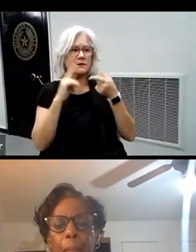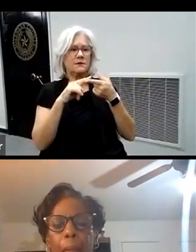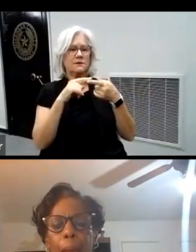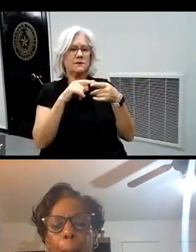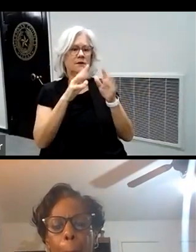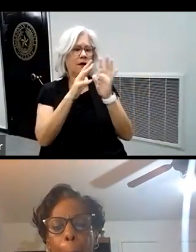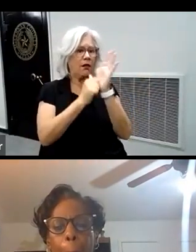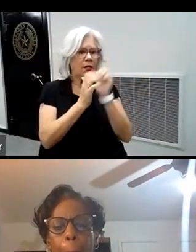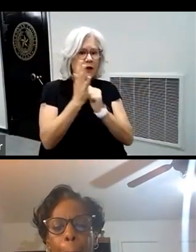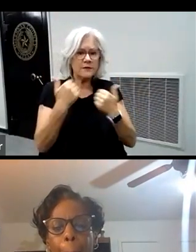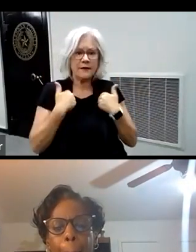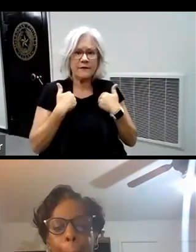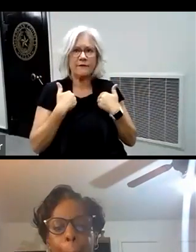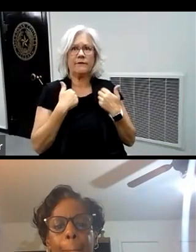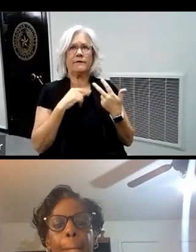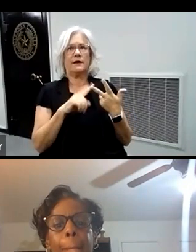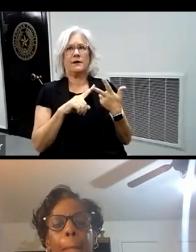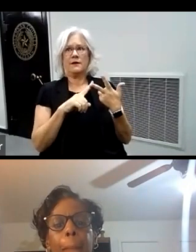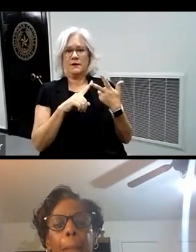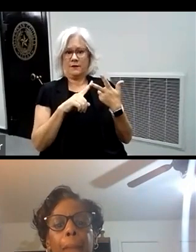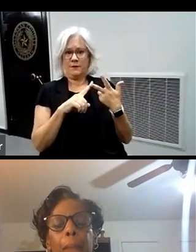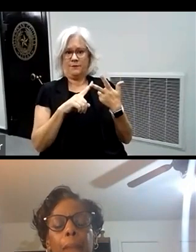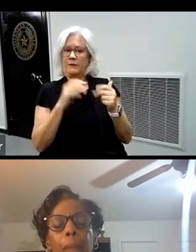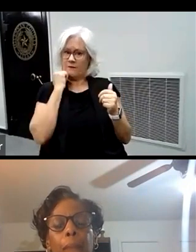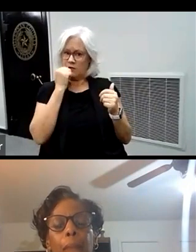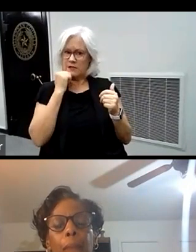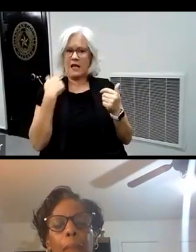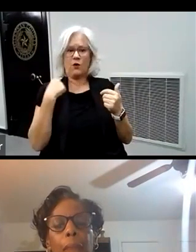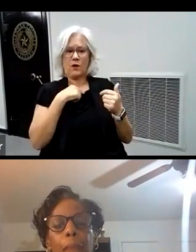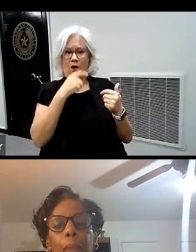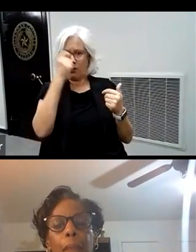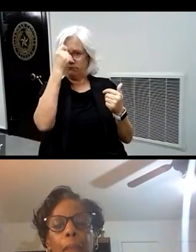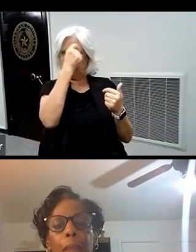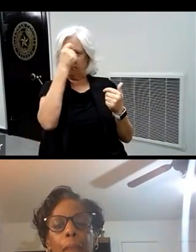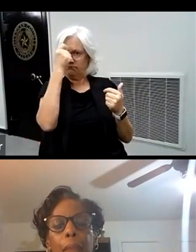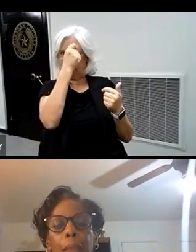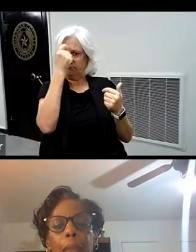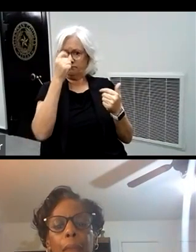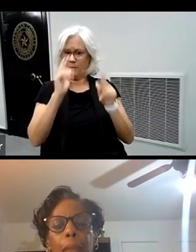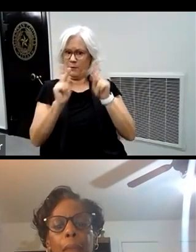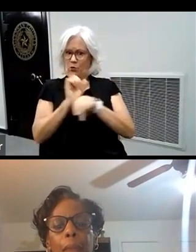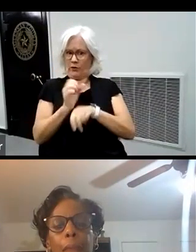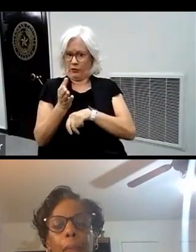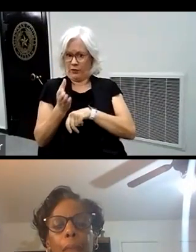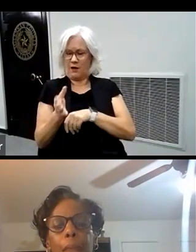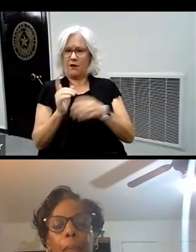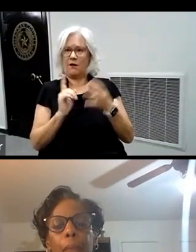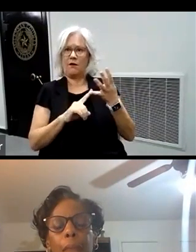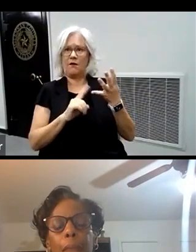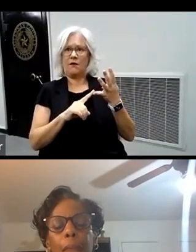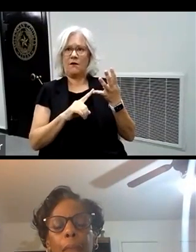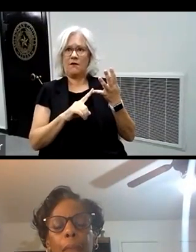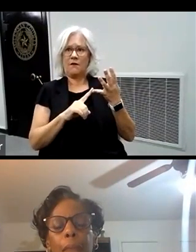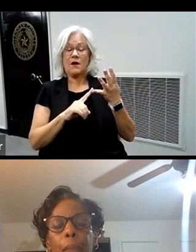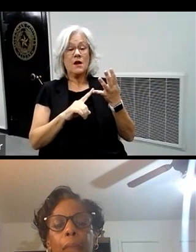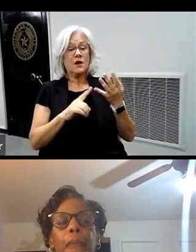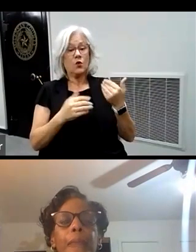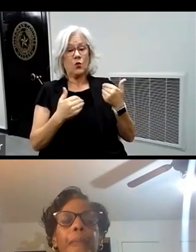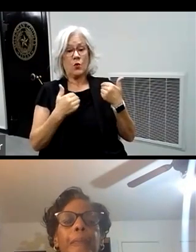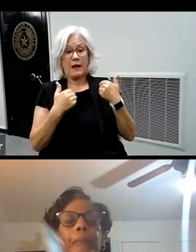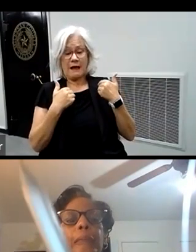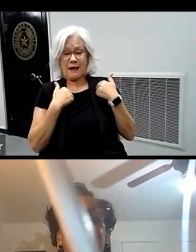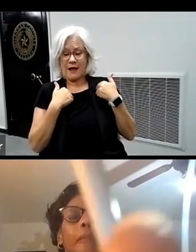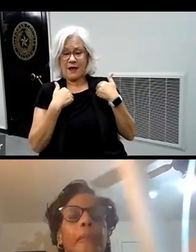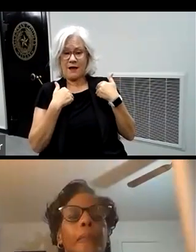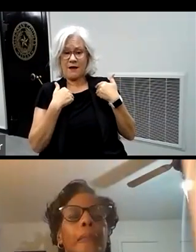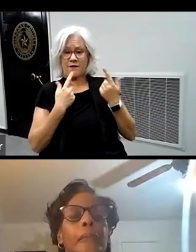gloves. We are taking daily temperature readings of our employees, and then we have touchless